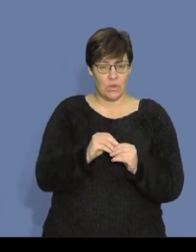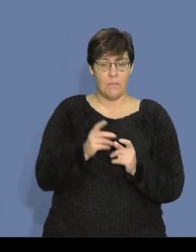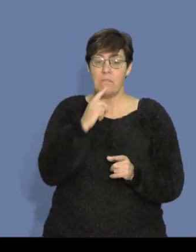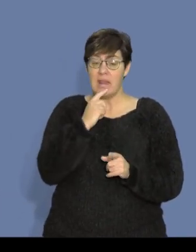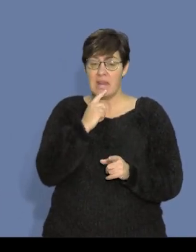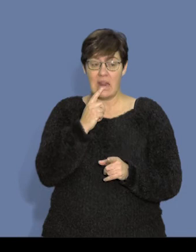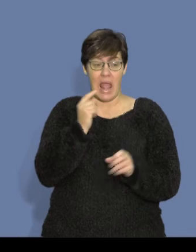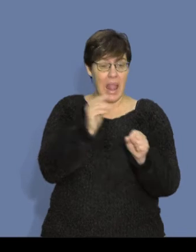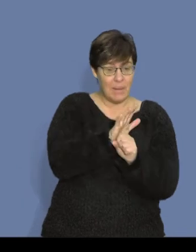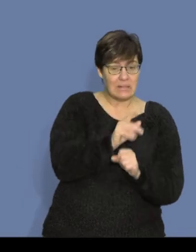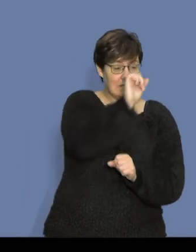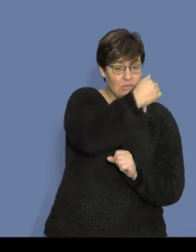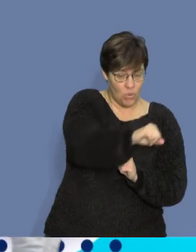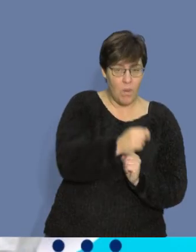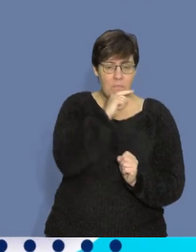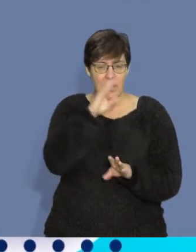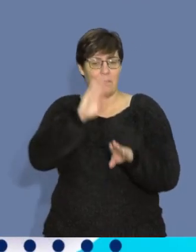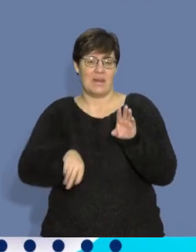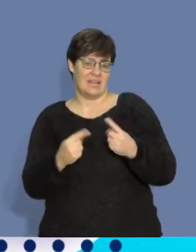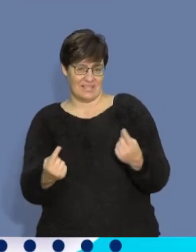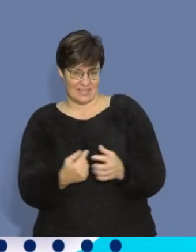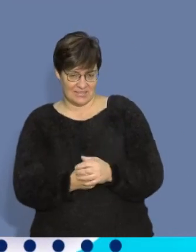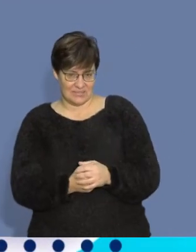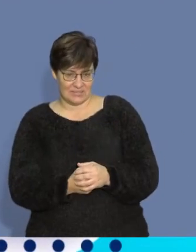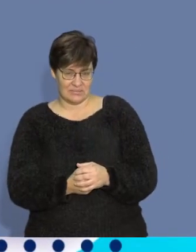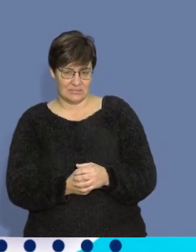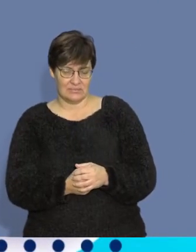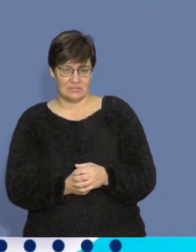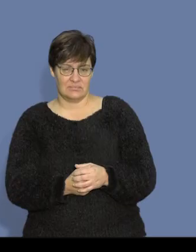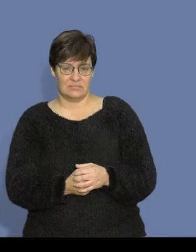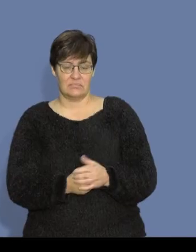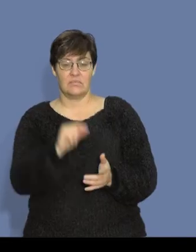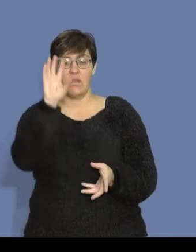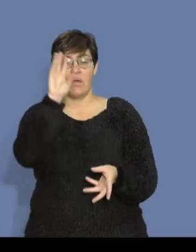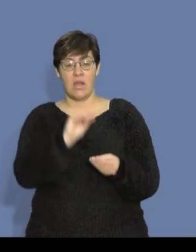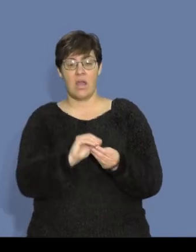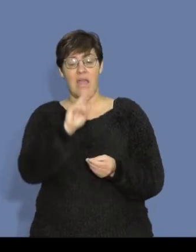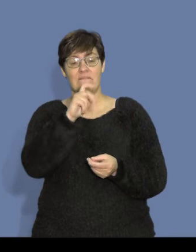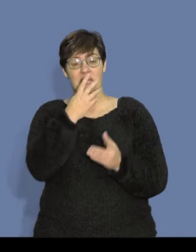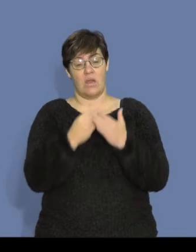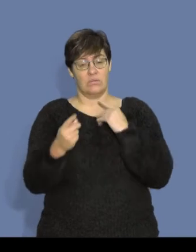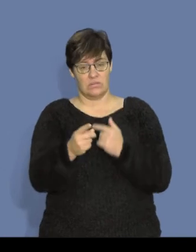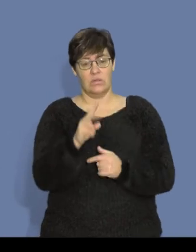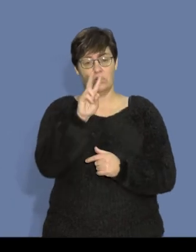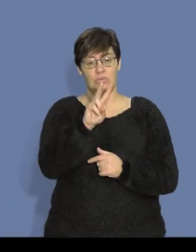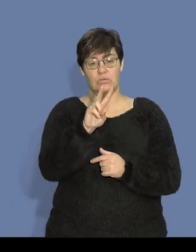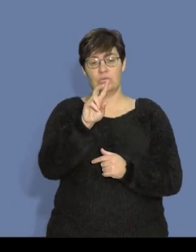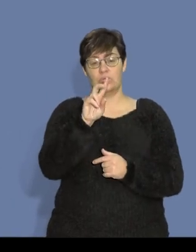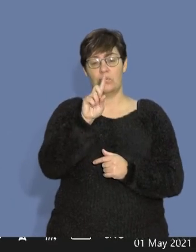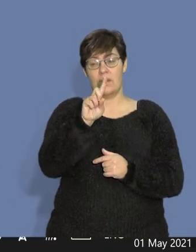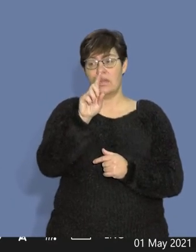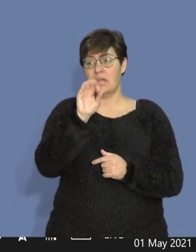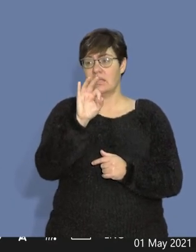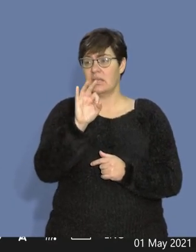does, you will not be penalized. Okay, this means that our total VAT output was